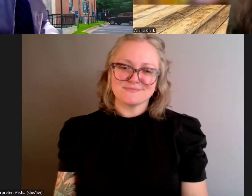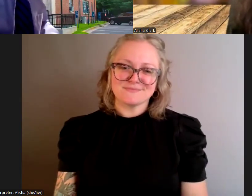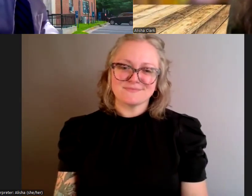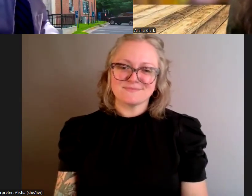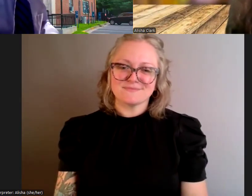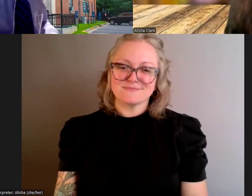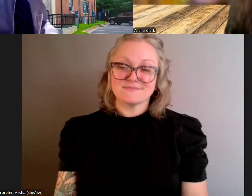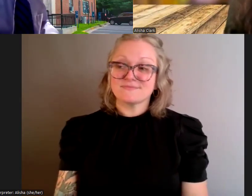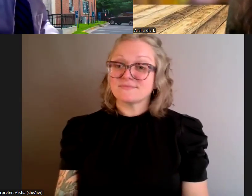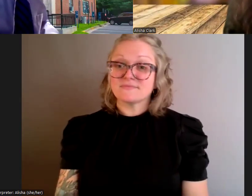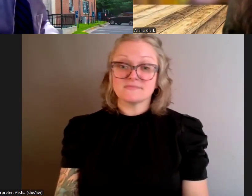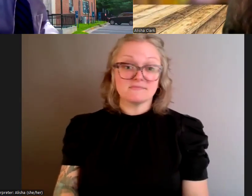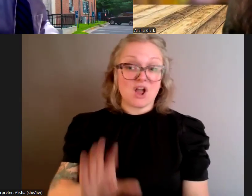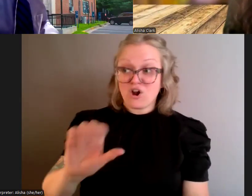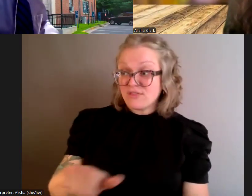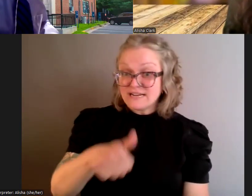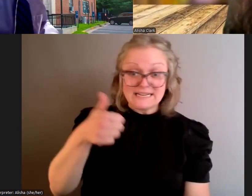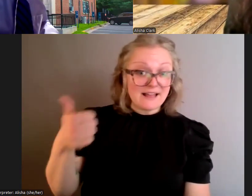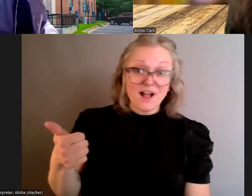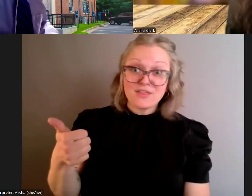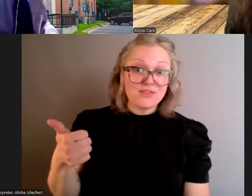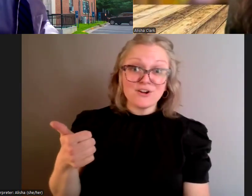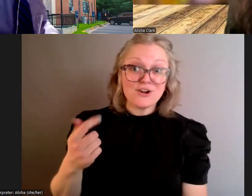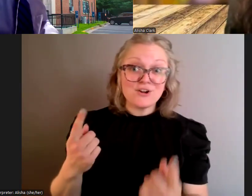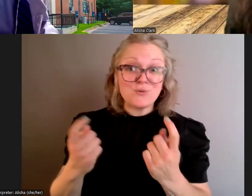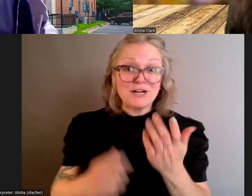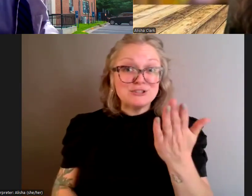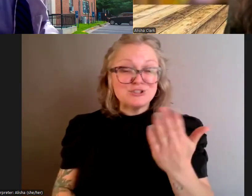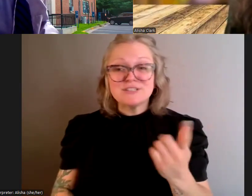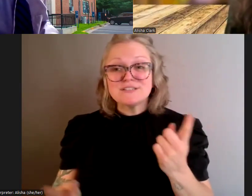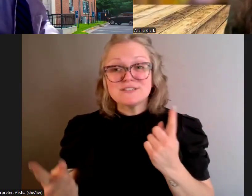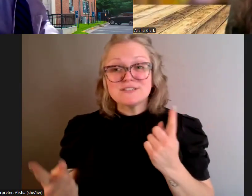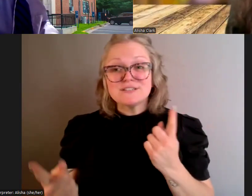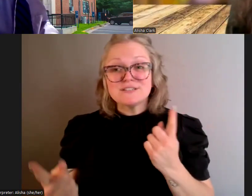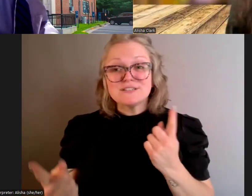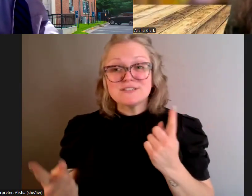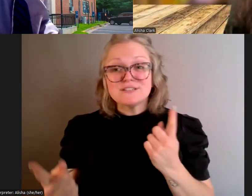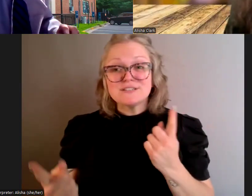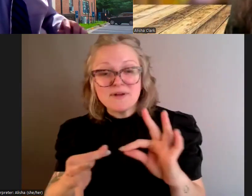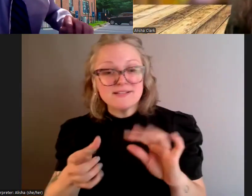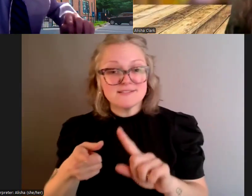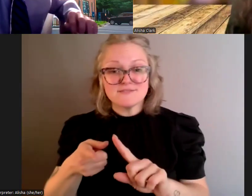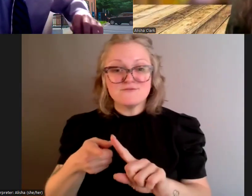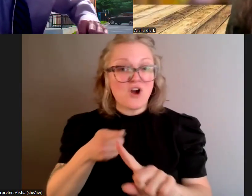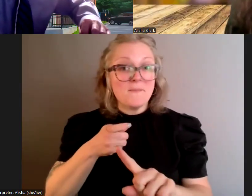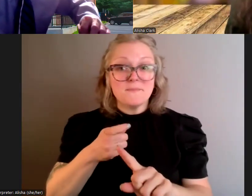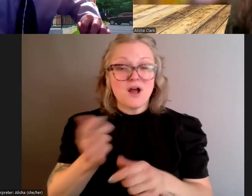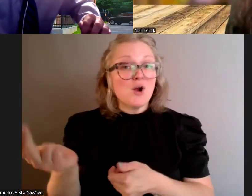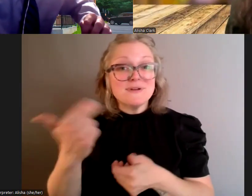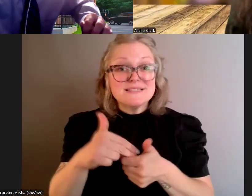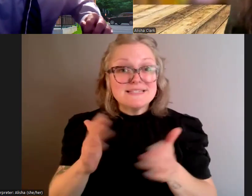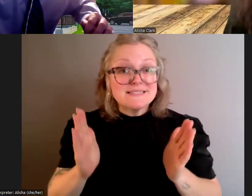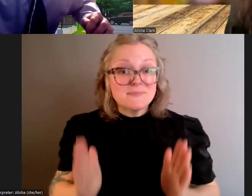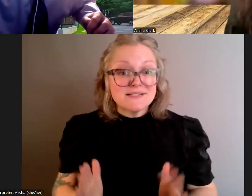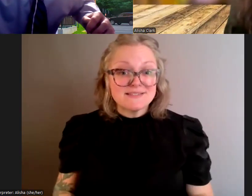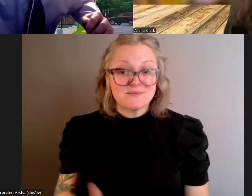Are there any other questions or comments from our participants? We have a